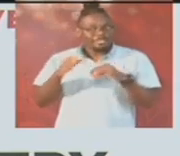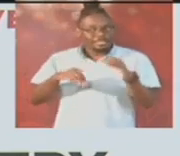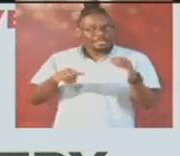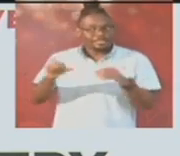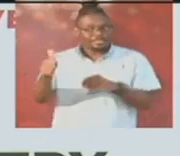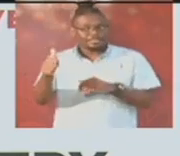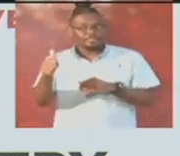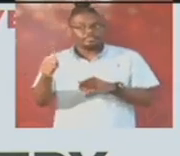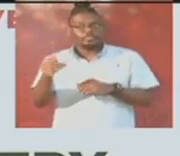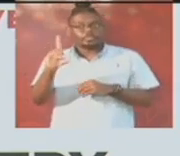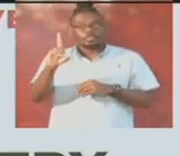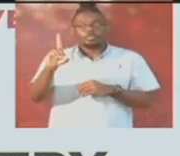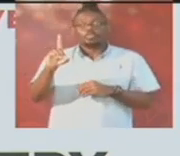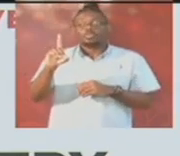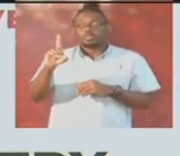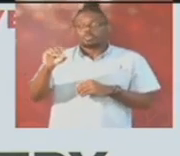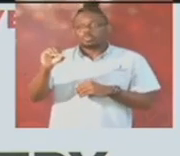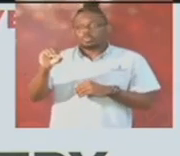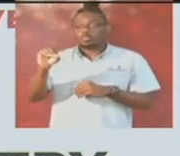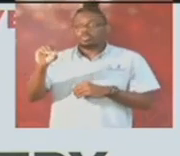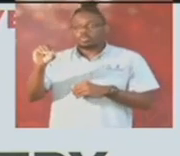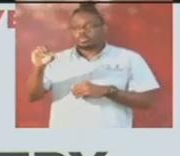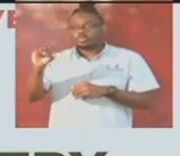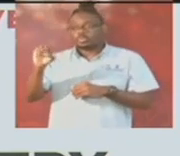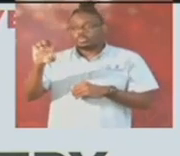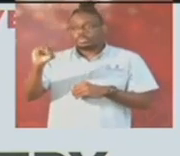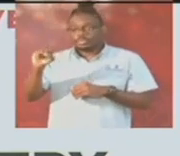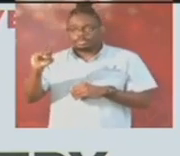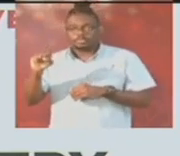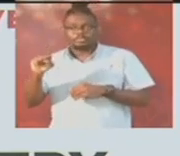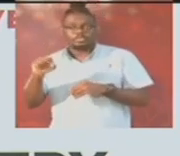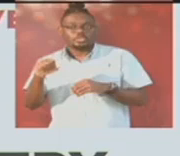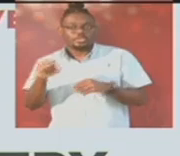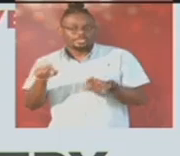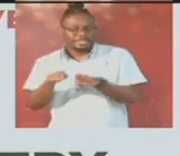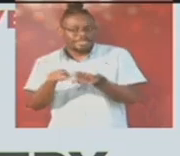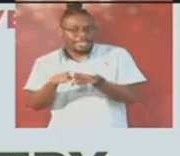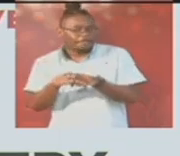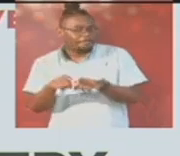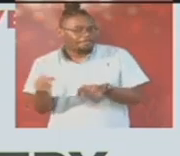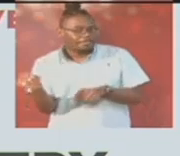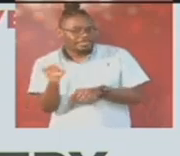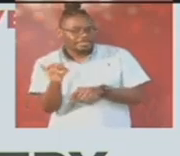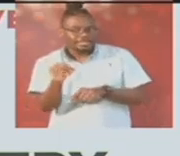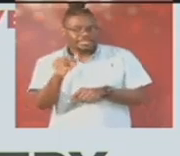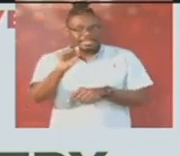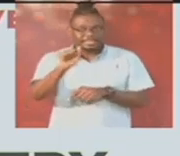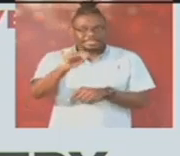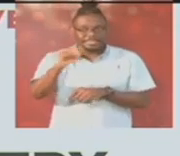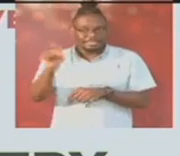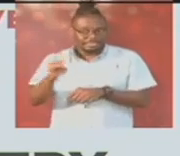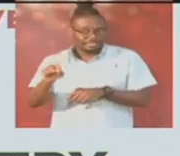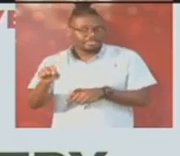vial. We noticed the same thing with the AstraZeneca packaging. So